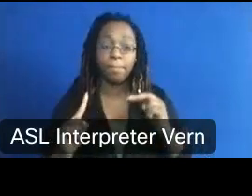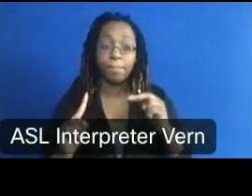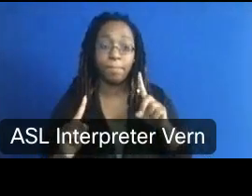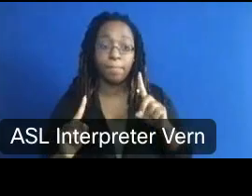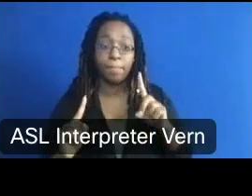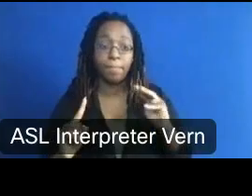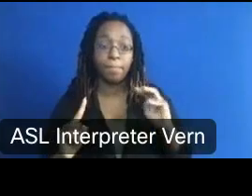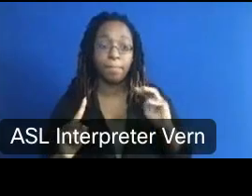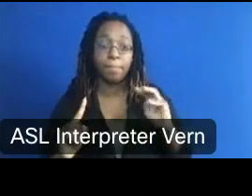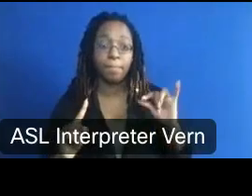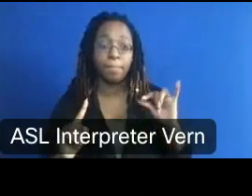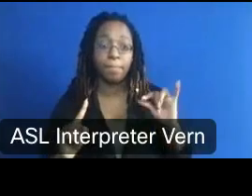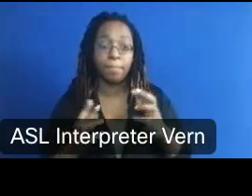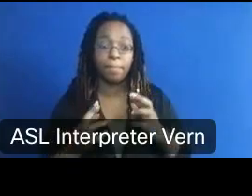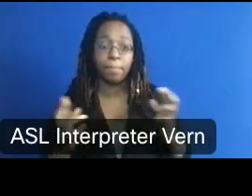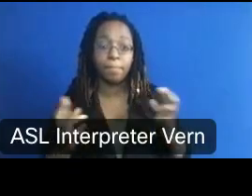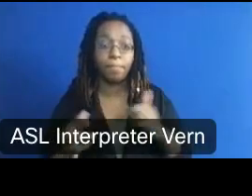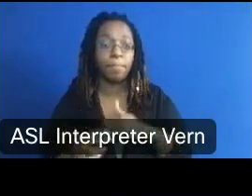pods,